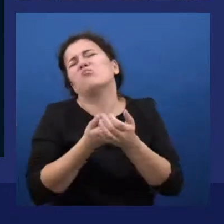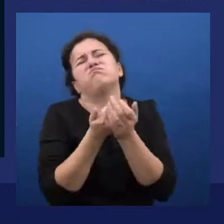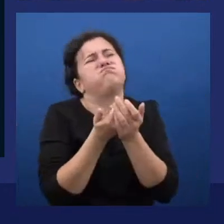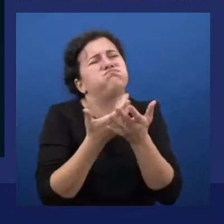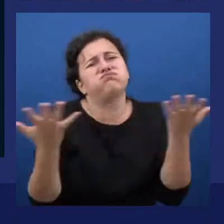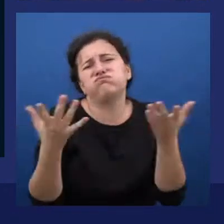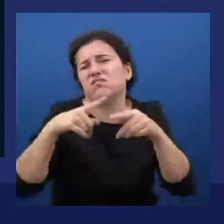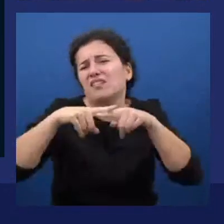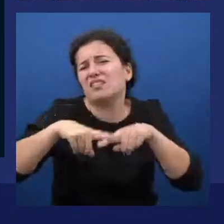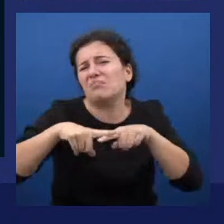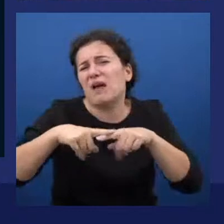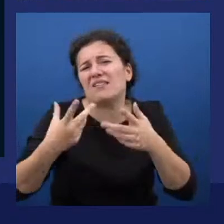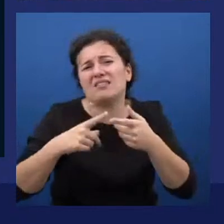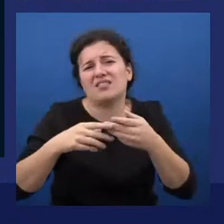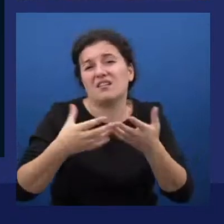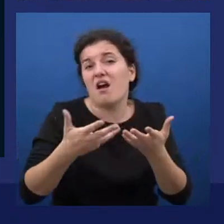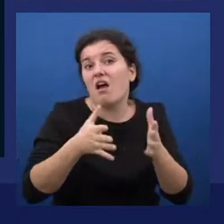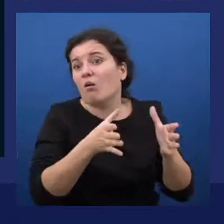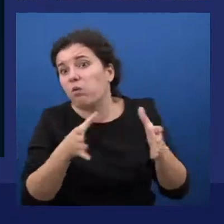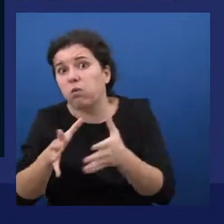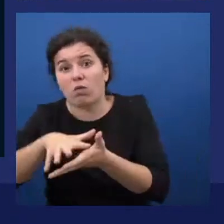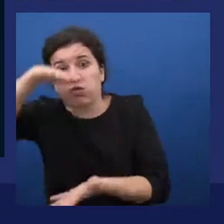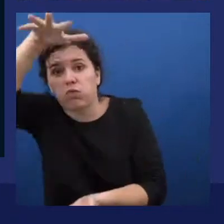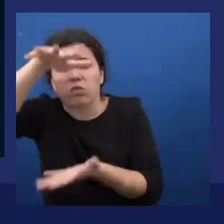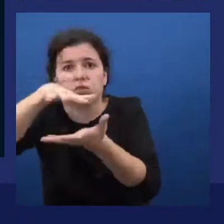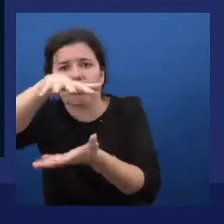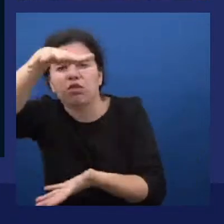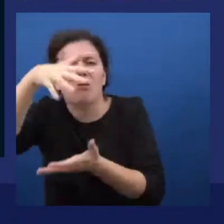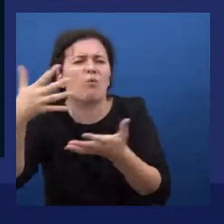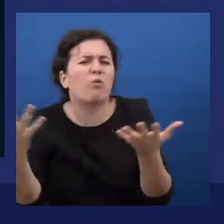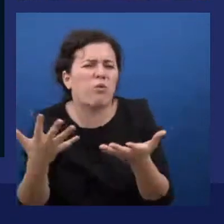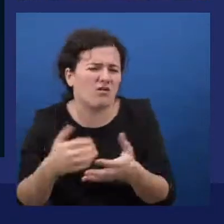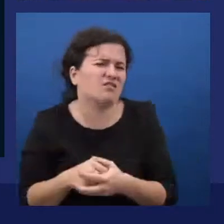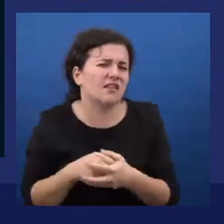different factors. But they have really good